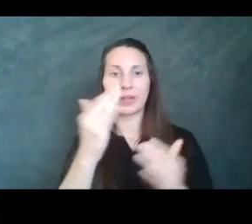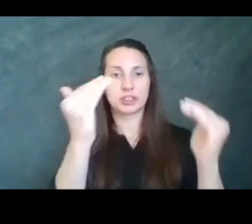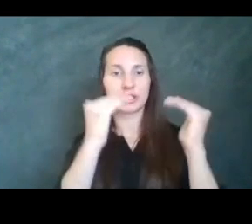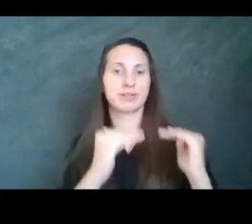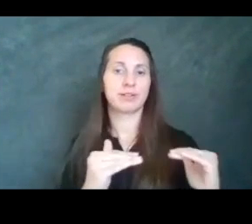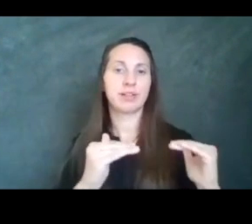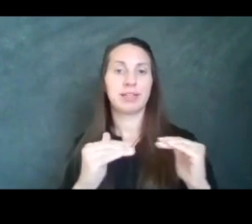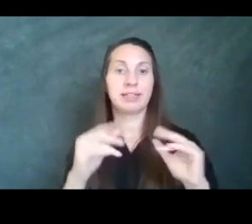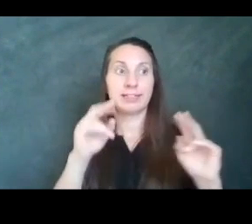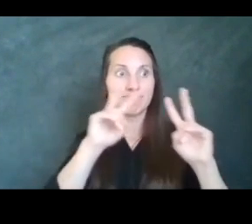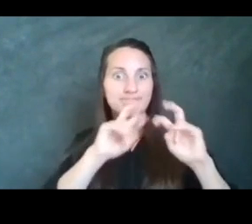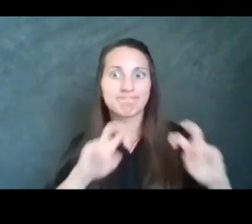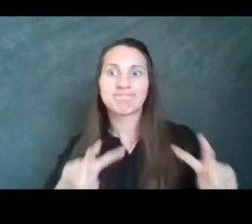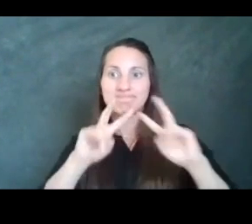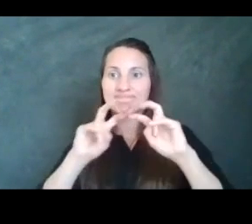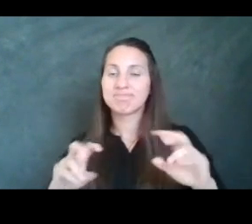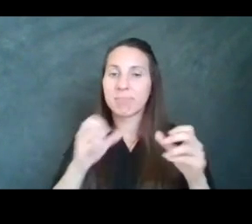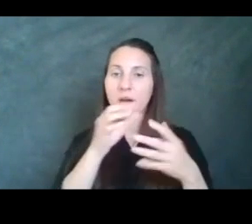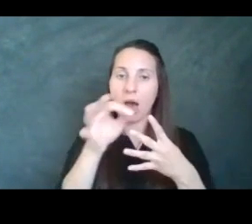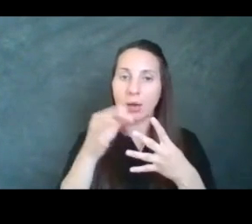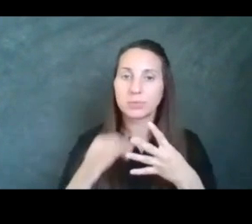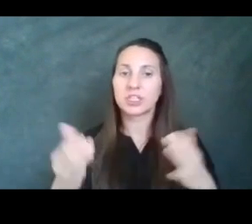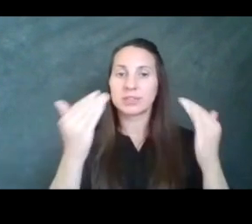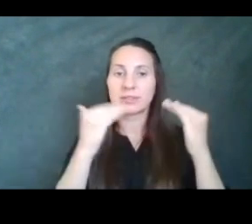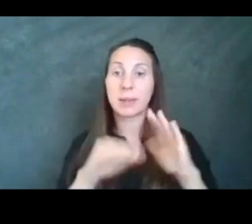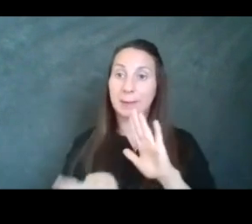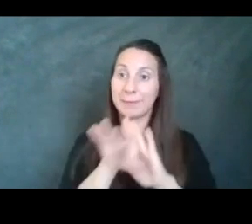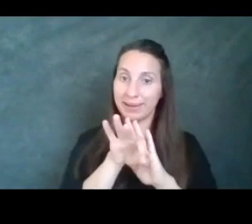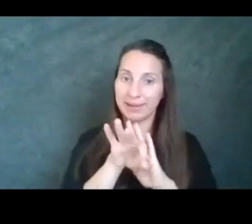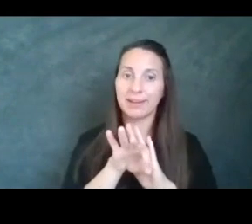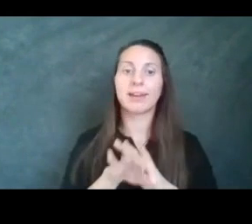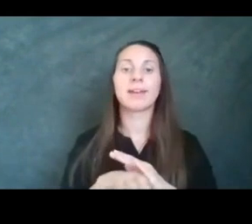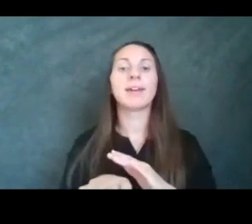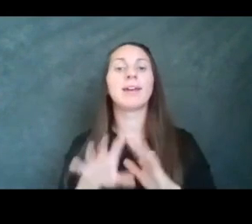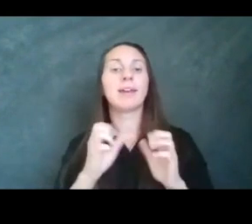accommodation, implementing it, and then monitoring it. Next slide.